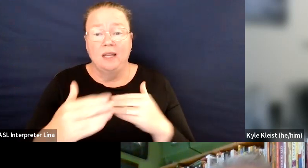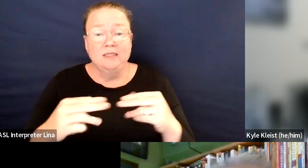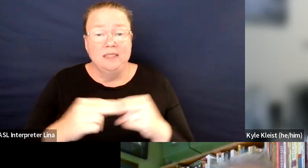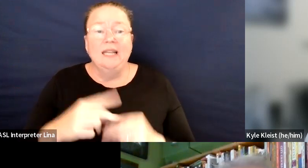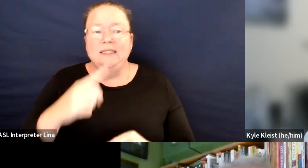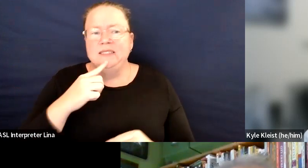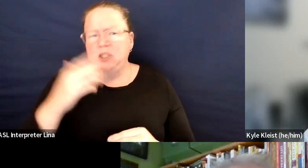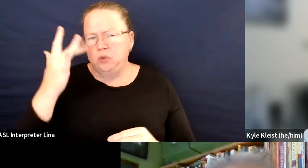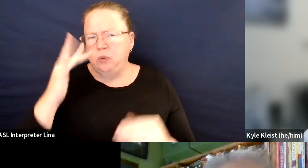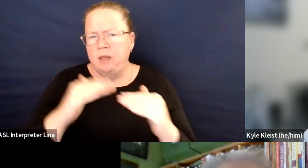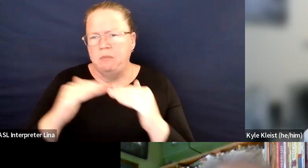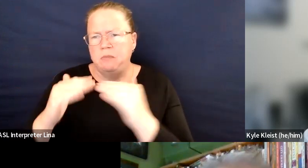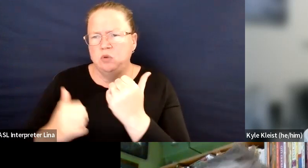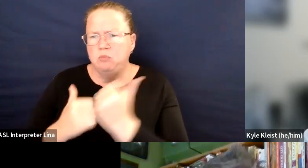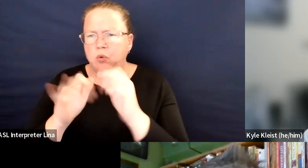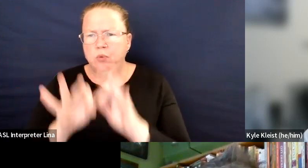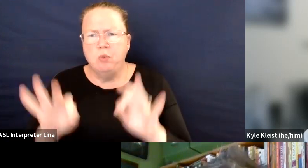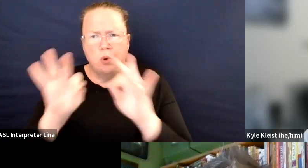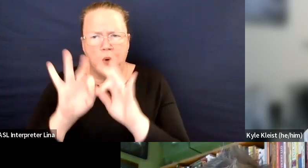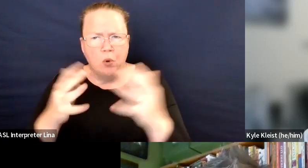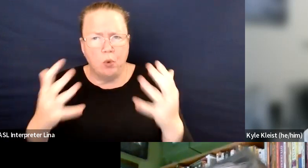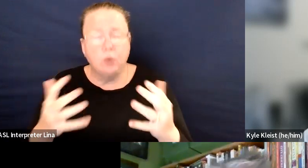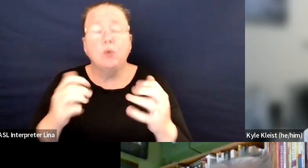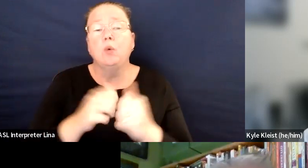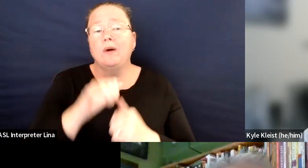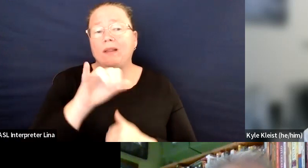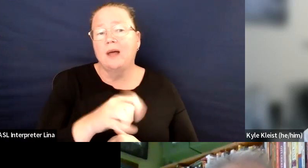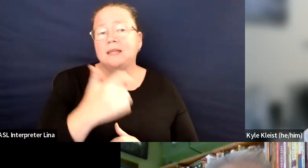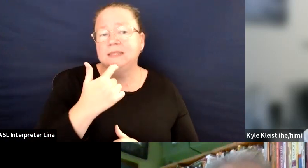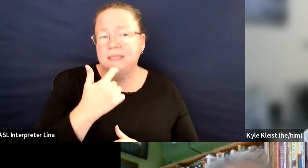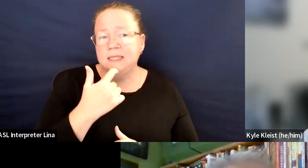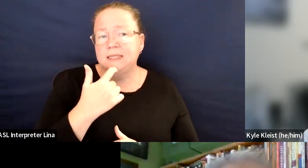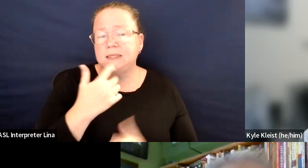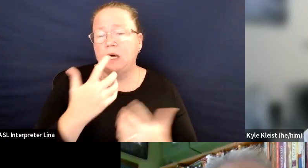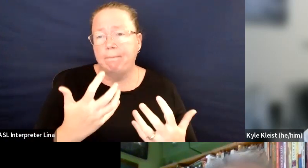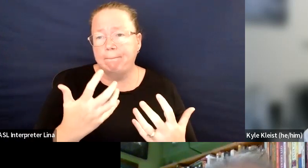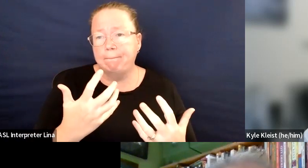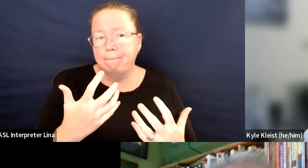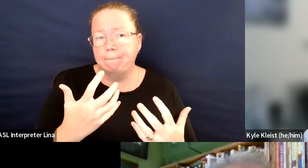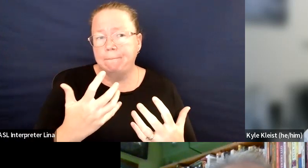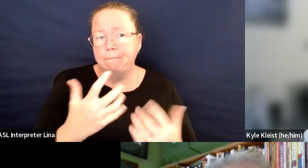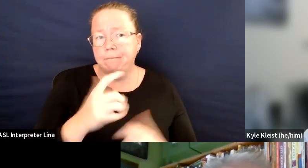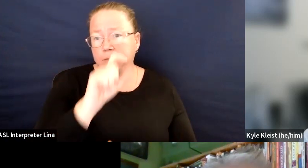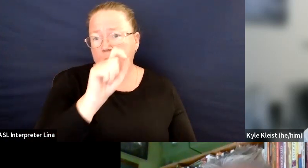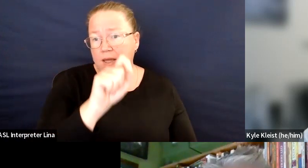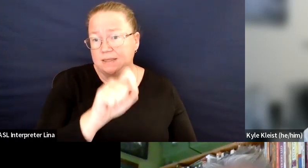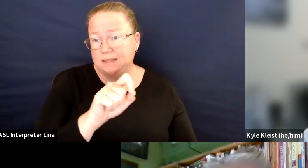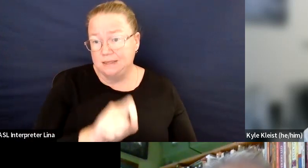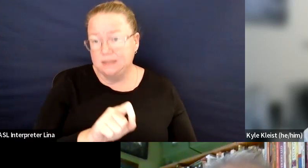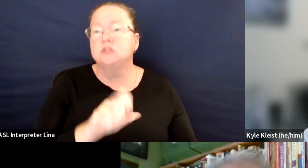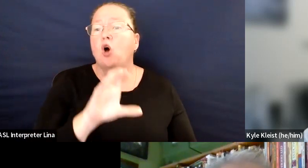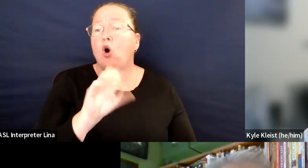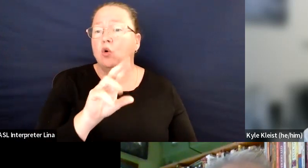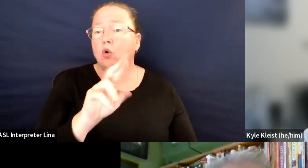is peer support important? And on it, we have the bullets. It's a core